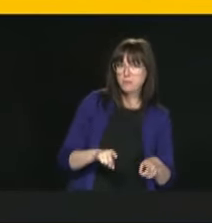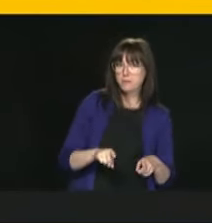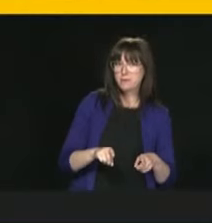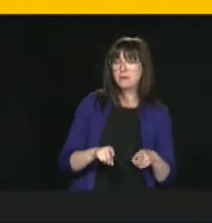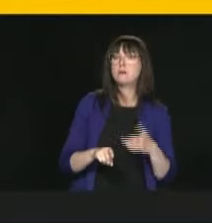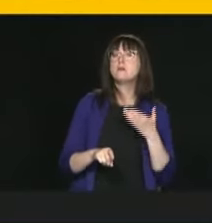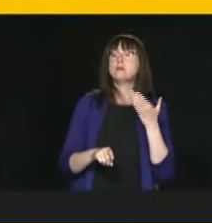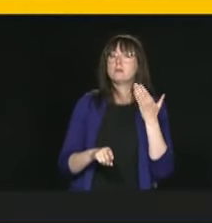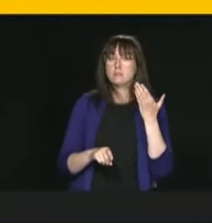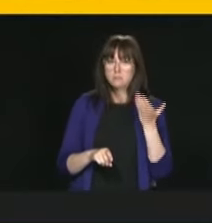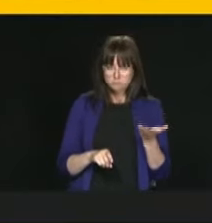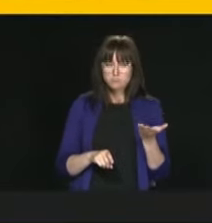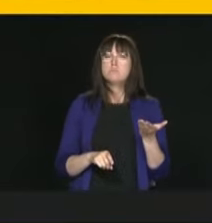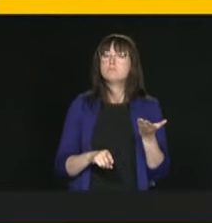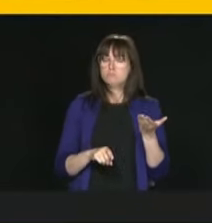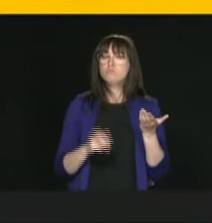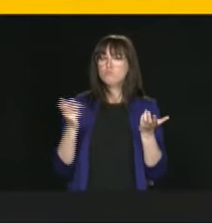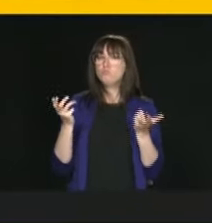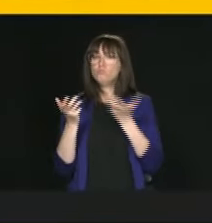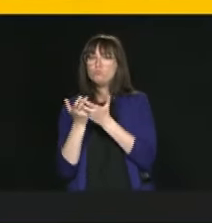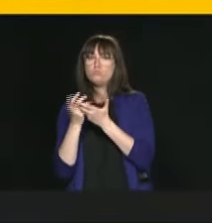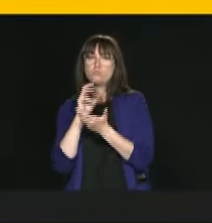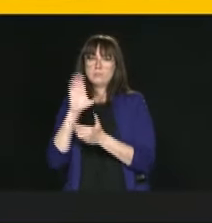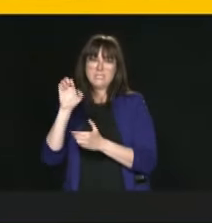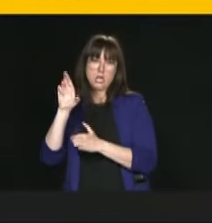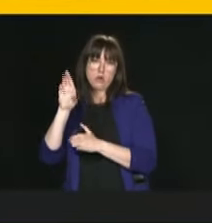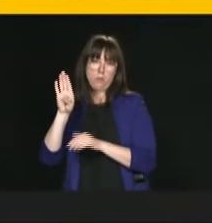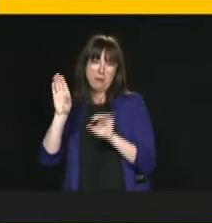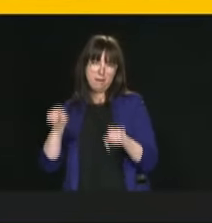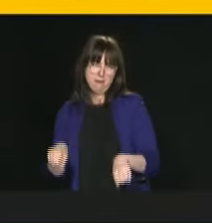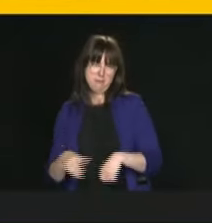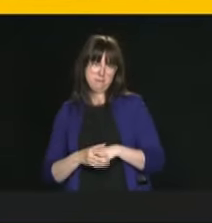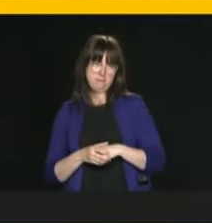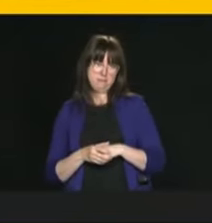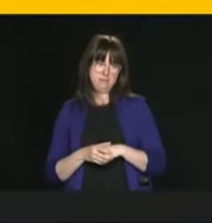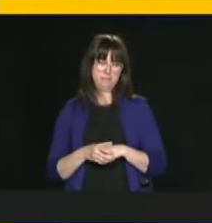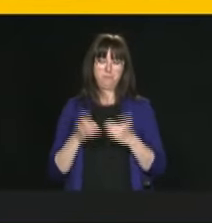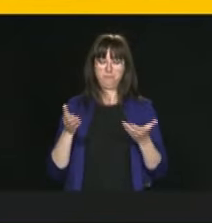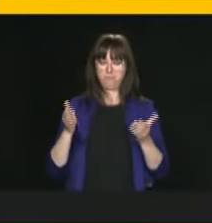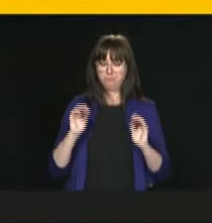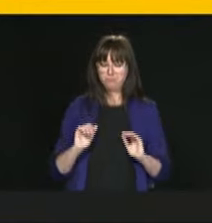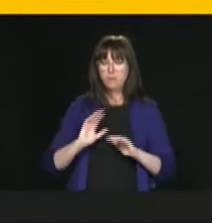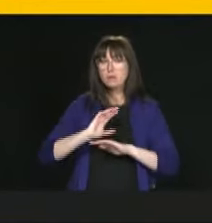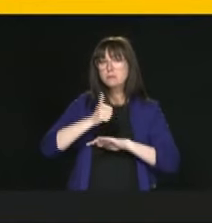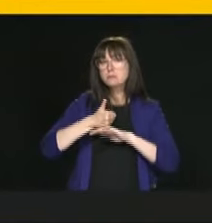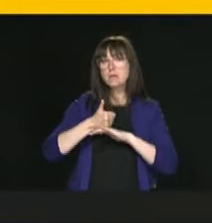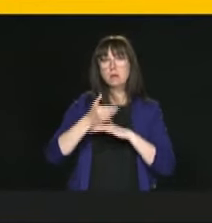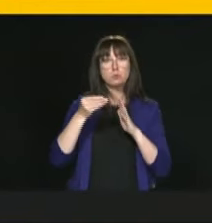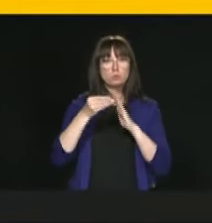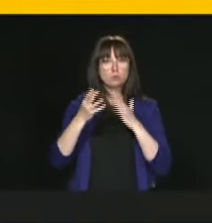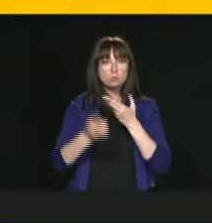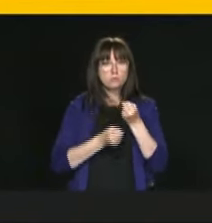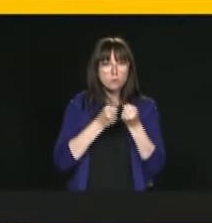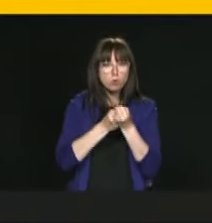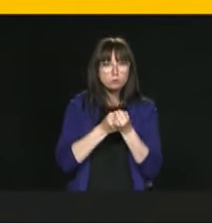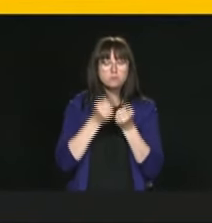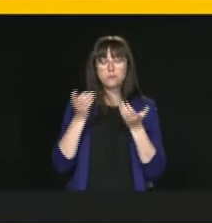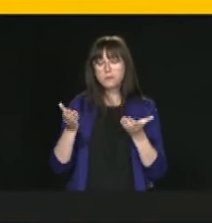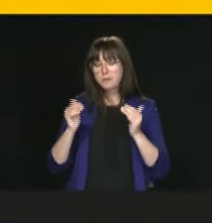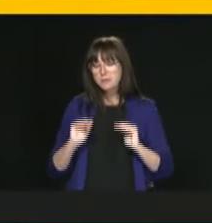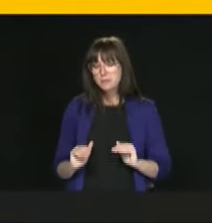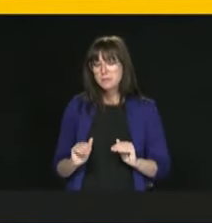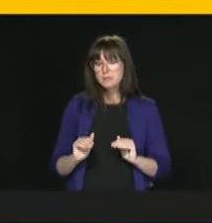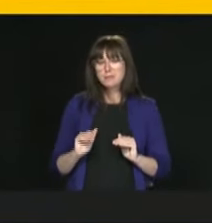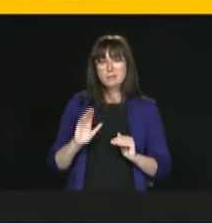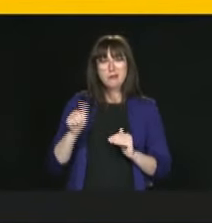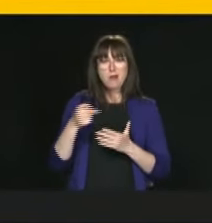started, would also qualify for the CERB. We've put in place measures to support students. We've looked for